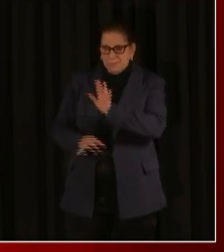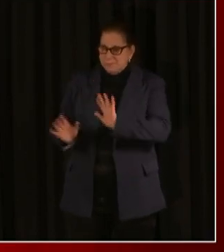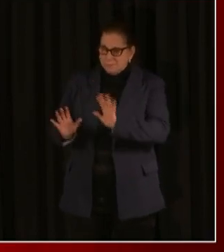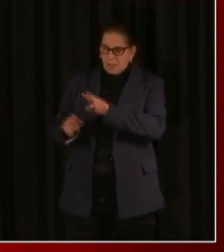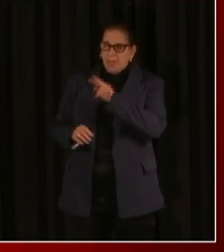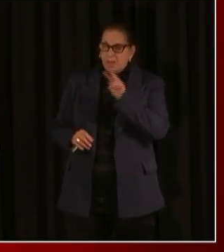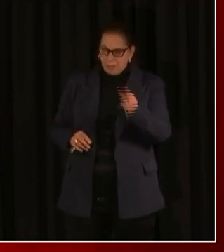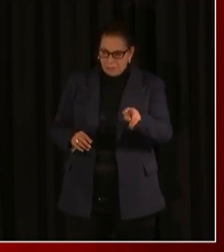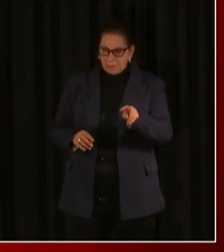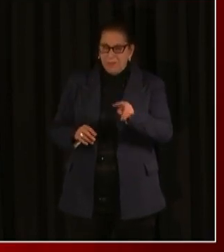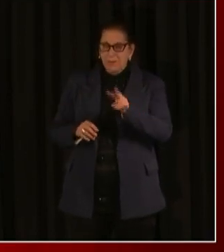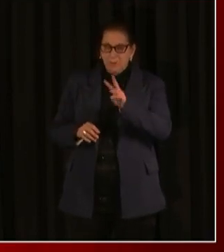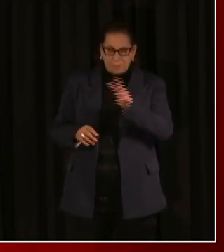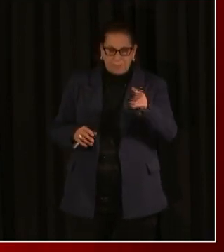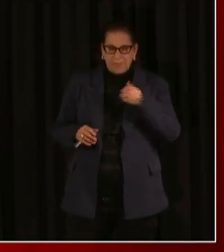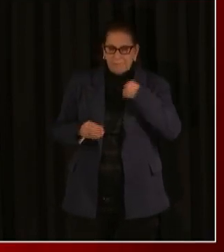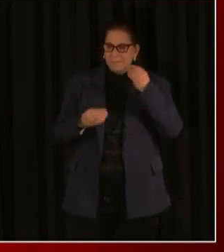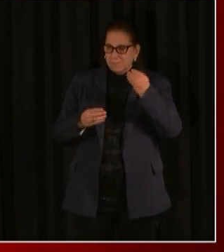dose.